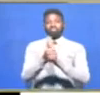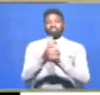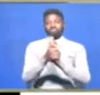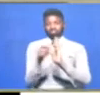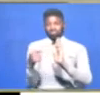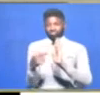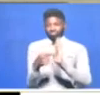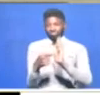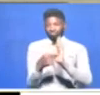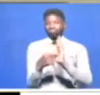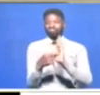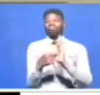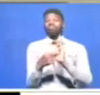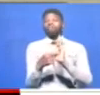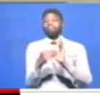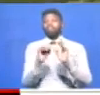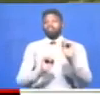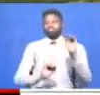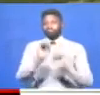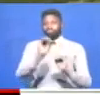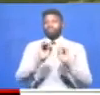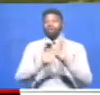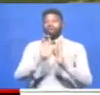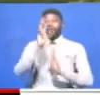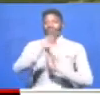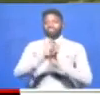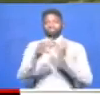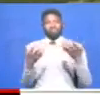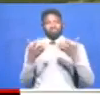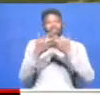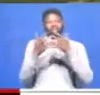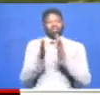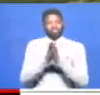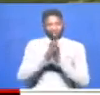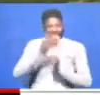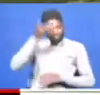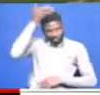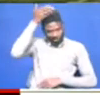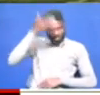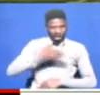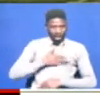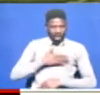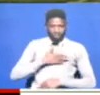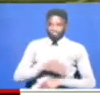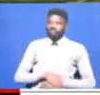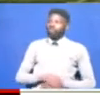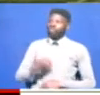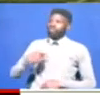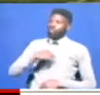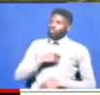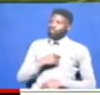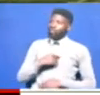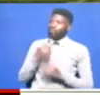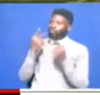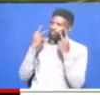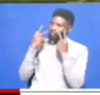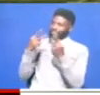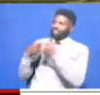are effective for our nurses. We have really experienced challenges and of course benefits of online learning.